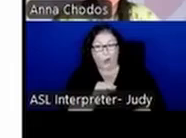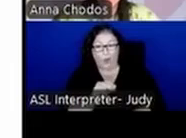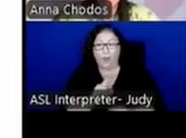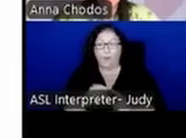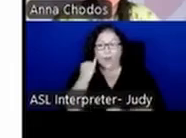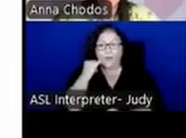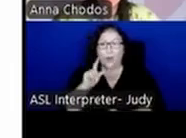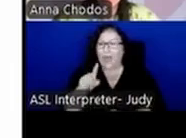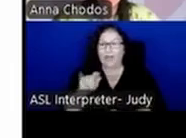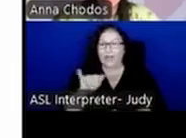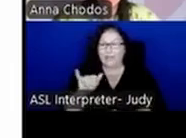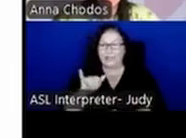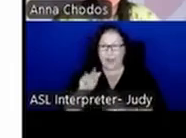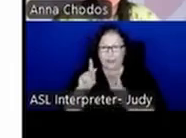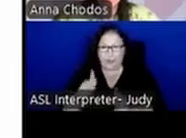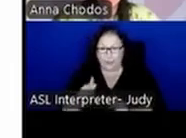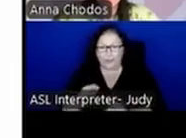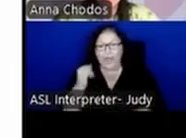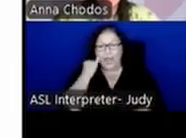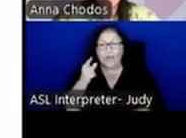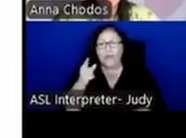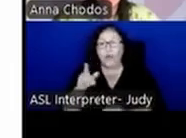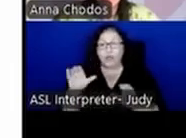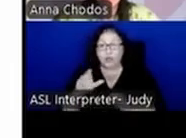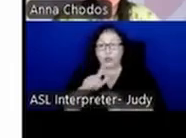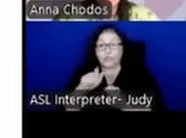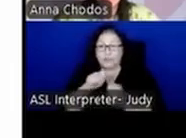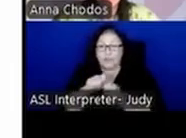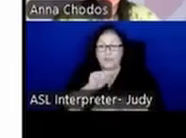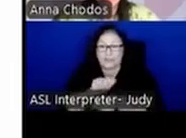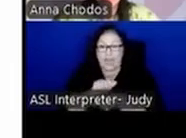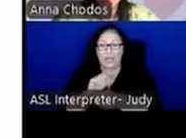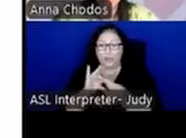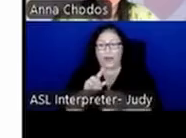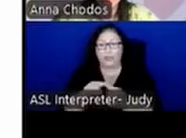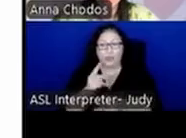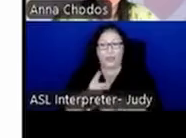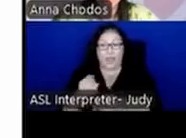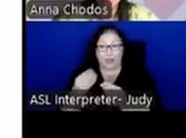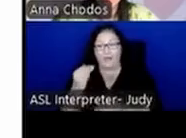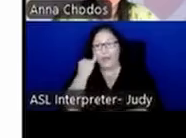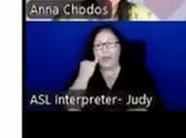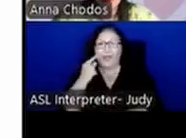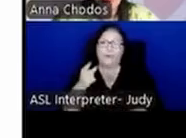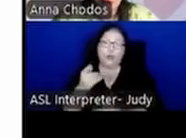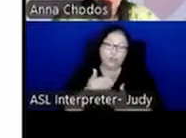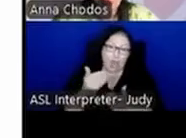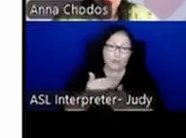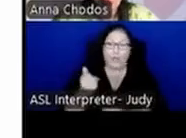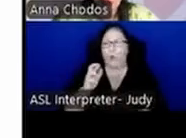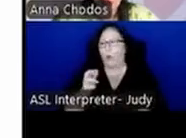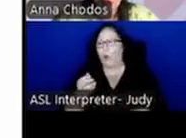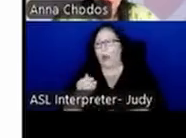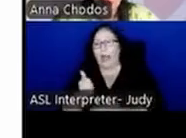individual if they're performing specific tasks related to caregiving, if they're shopping or helping pay someone bills,